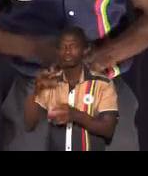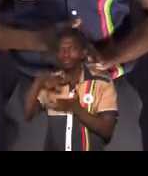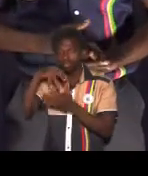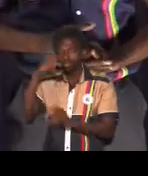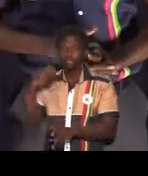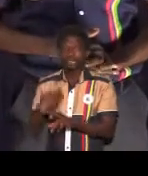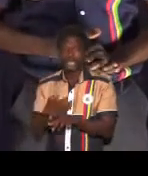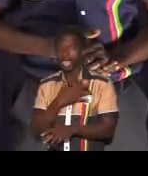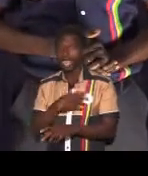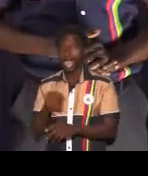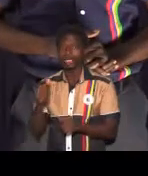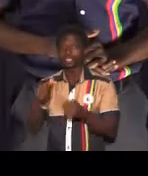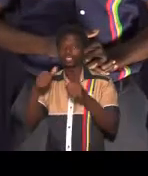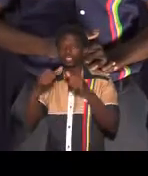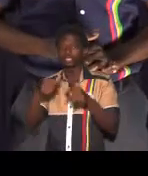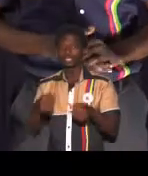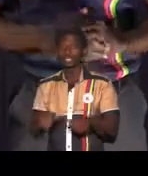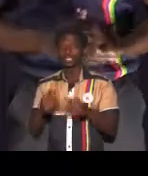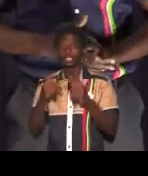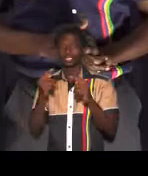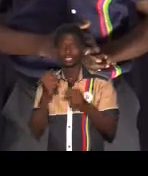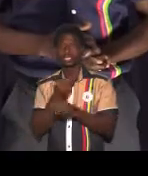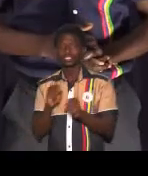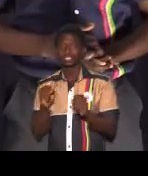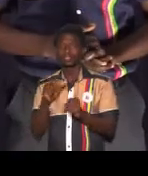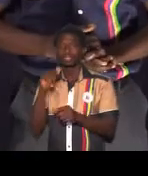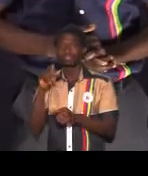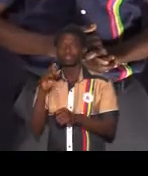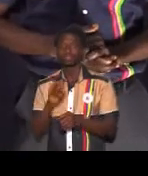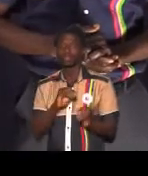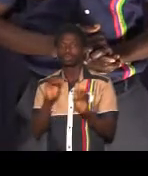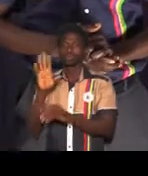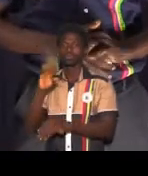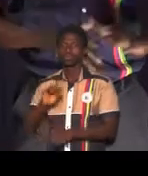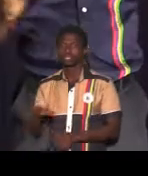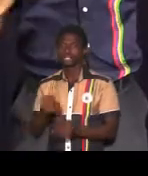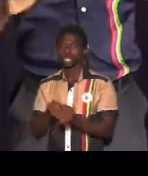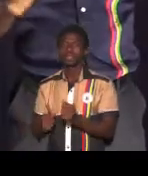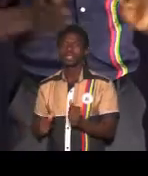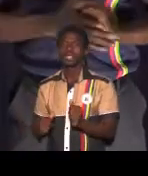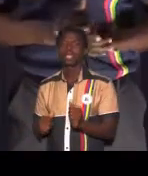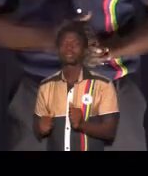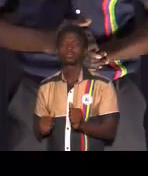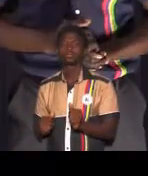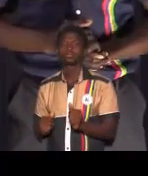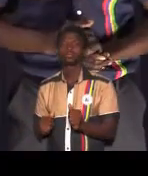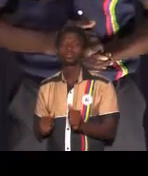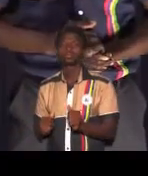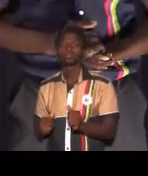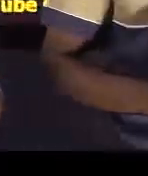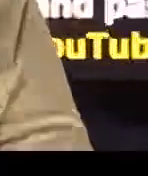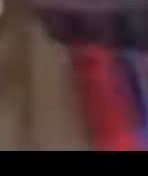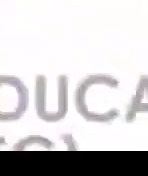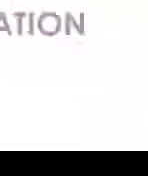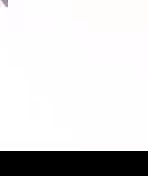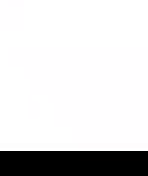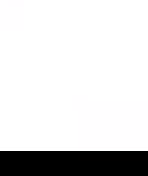regularly. study hard, and Stay safe. Lasubeb, leave no child behind.